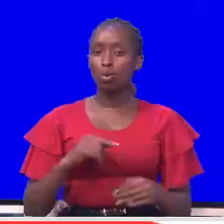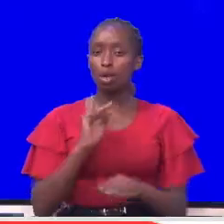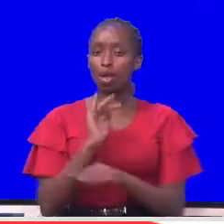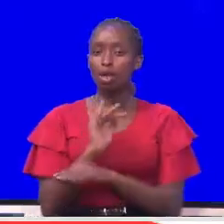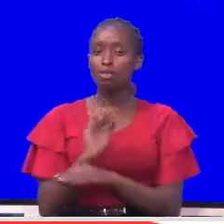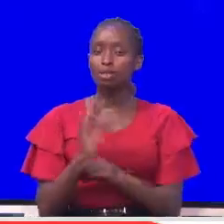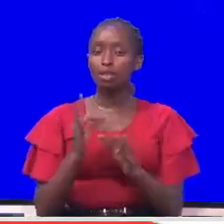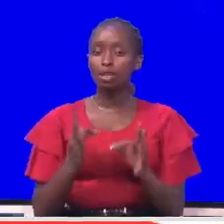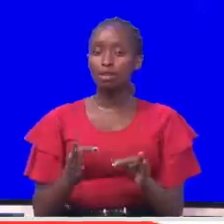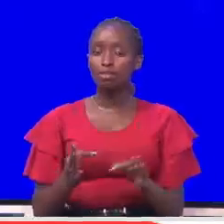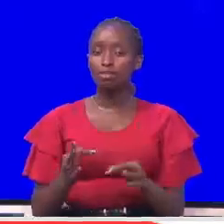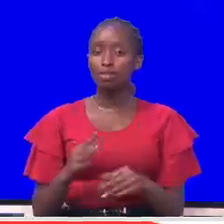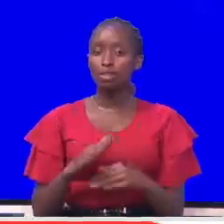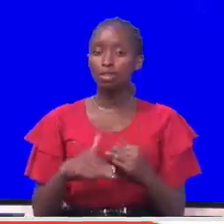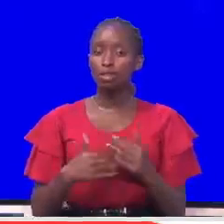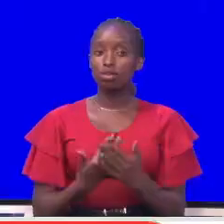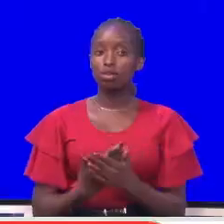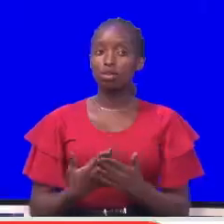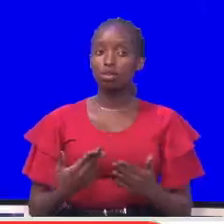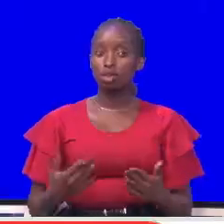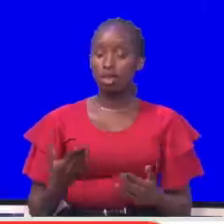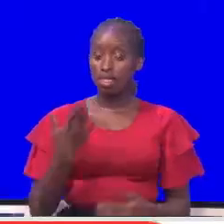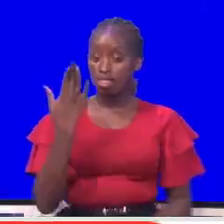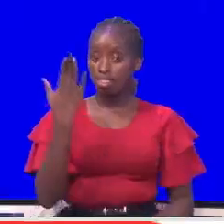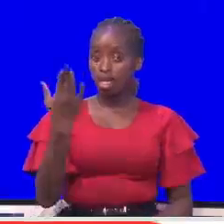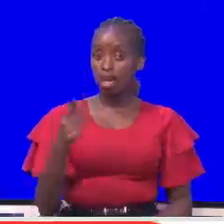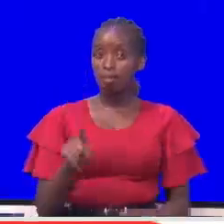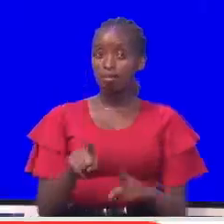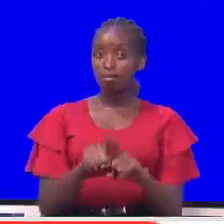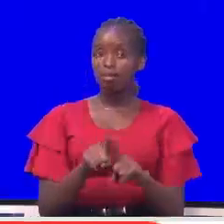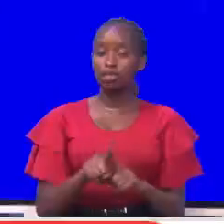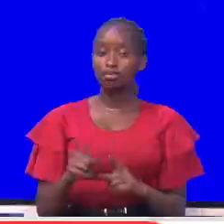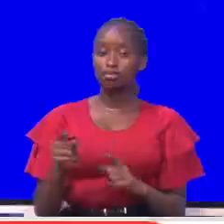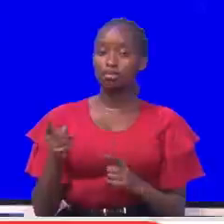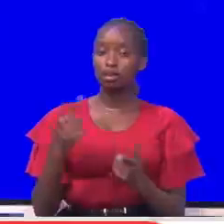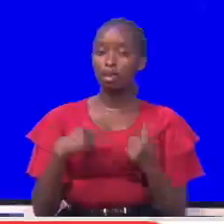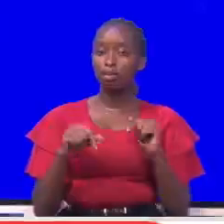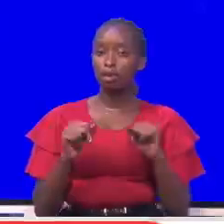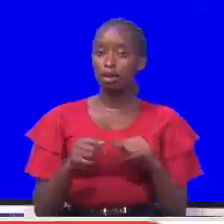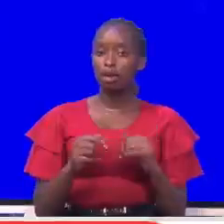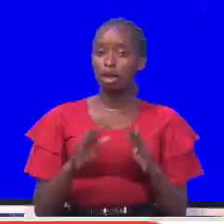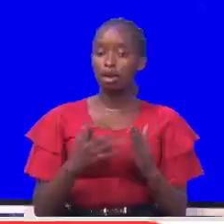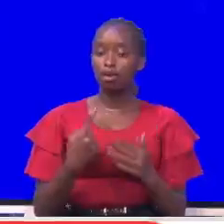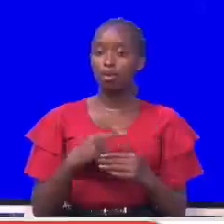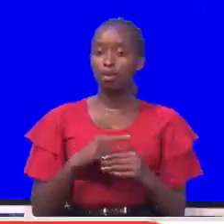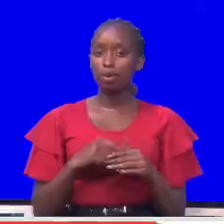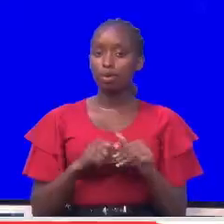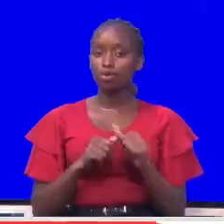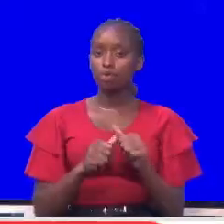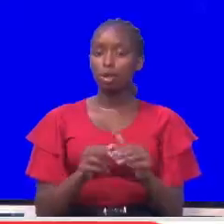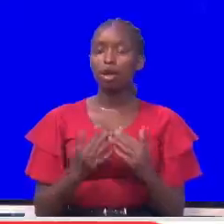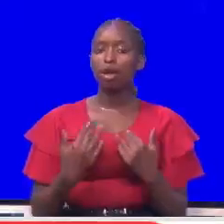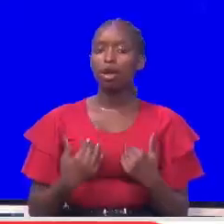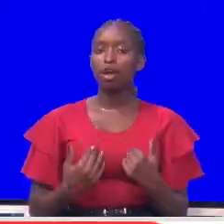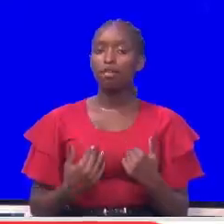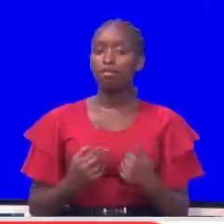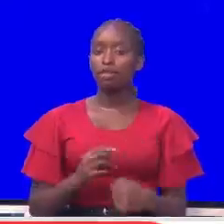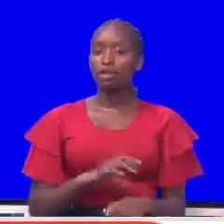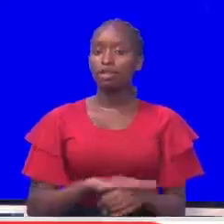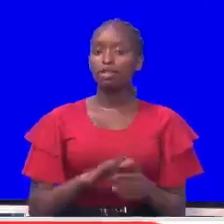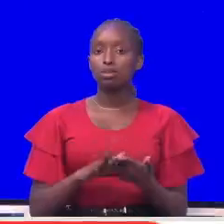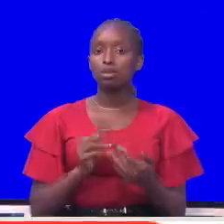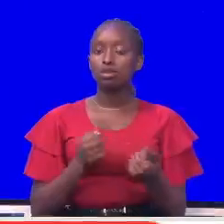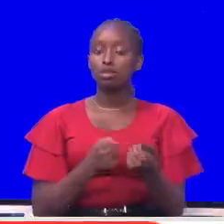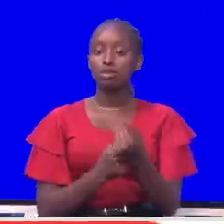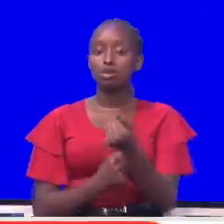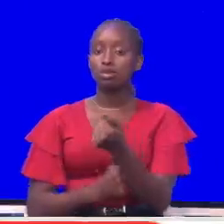those our wengine pia wakuja wachip in. Venye task imekuja, we will get more sponsors. At least you know